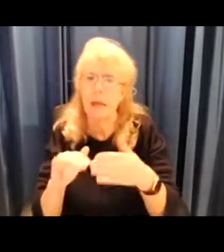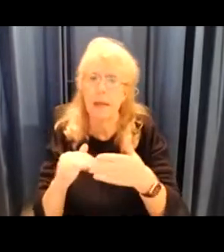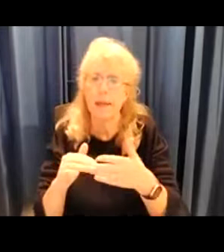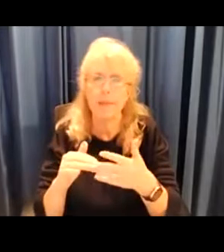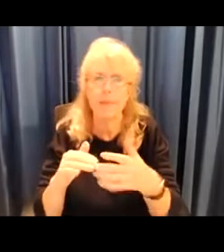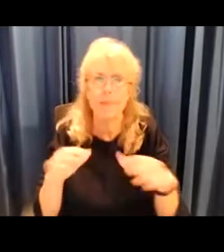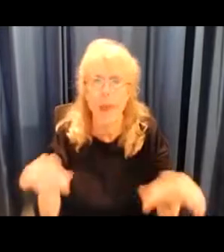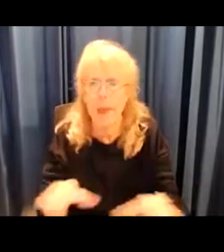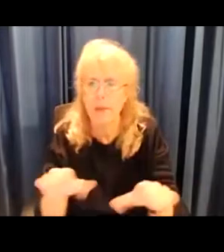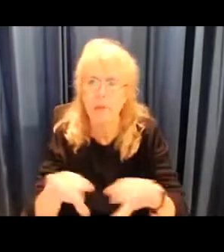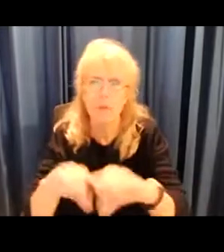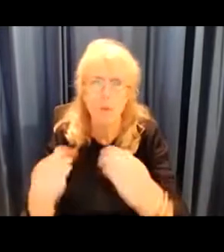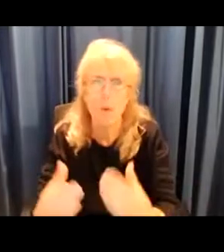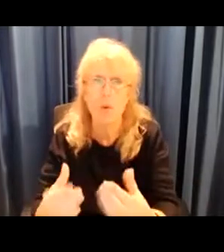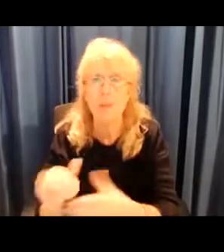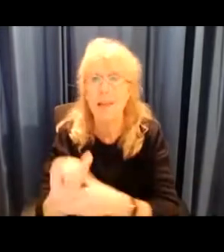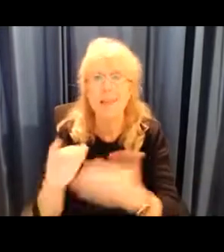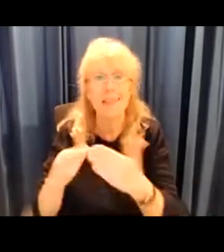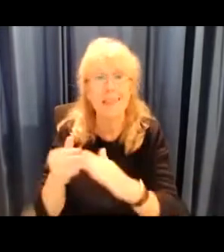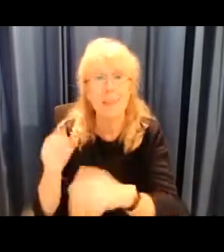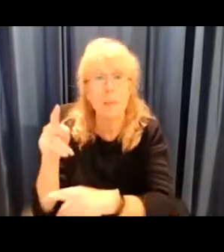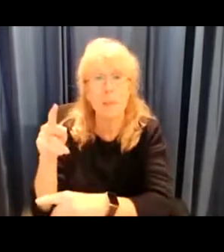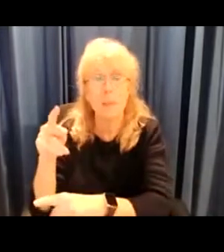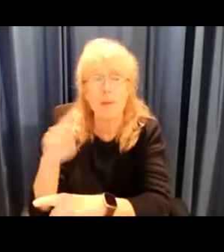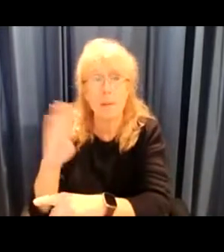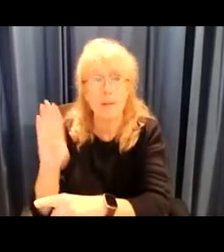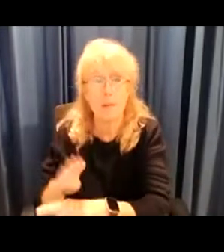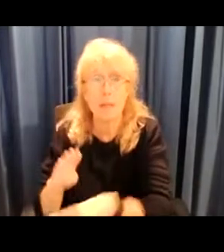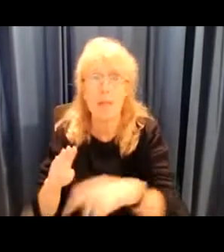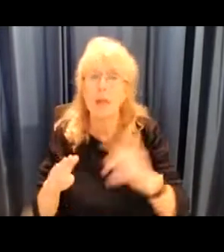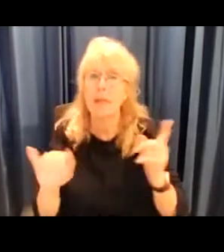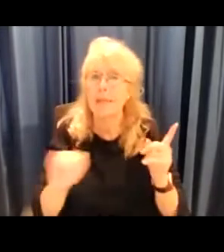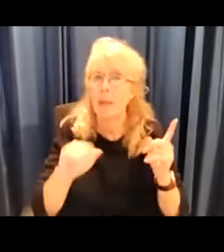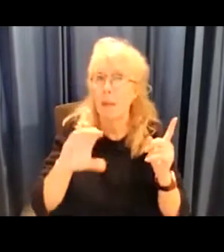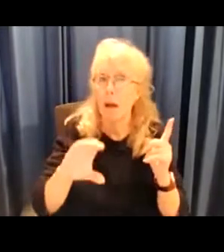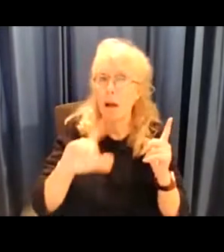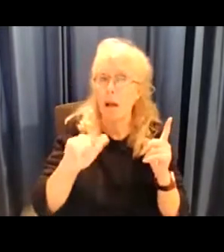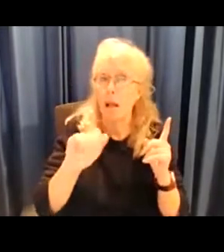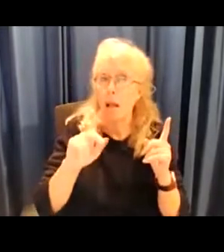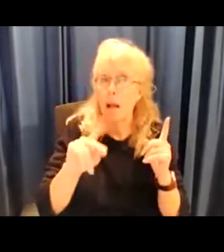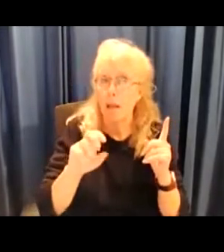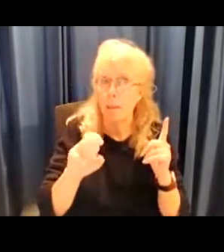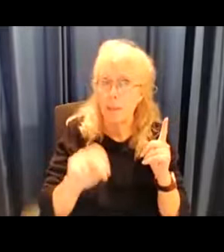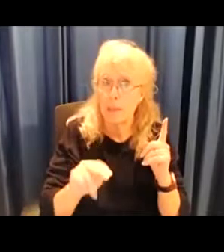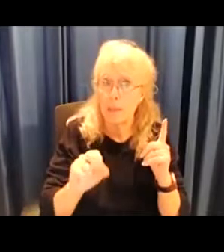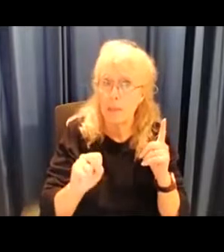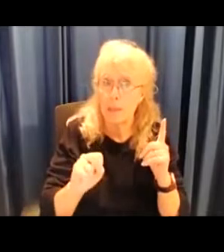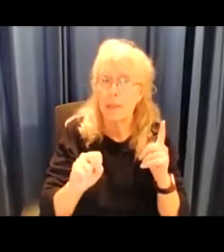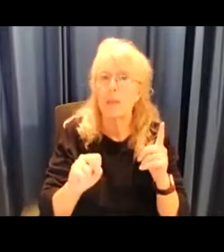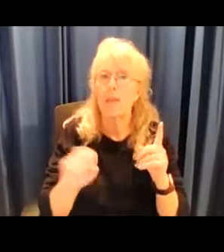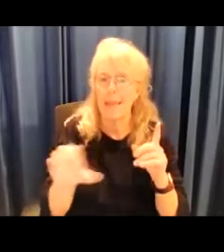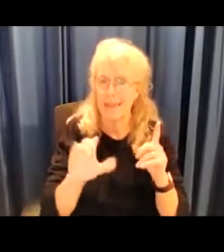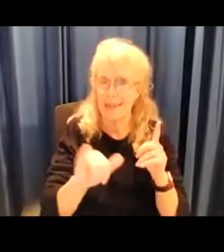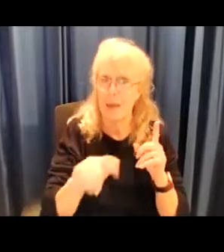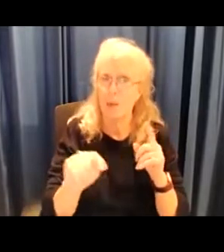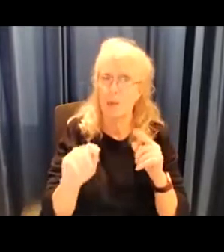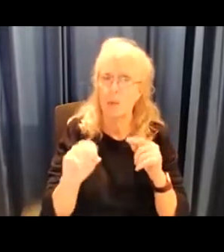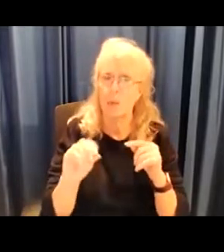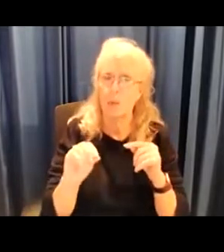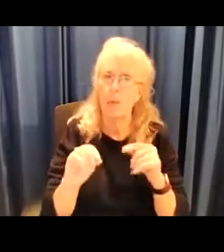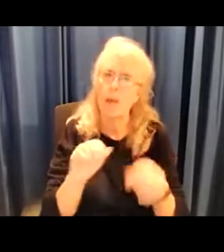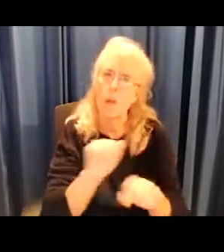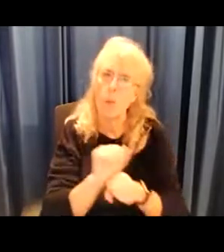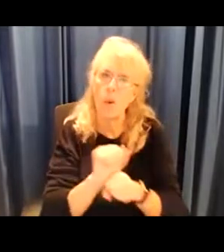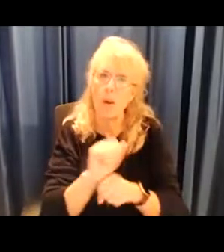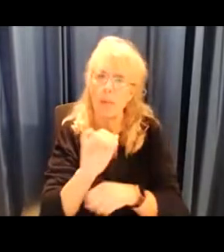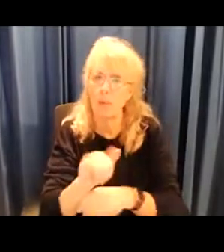or what Clackamas County did, so that they can start working on some things like that. And then maybe just trying to